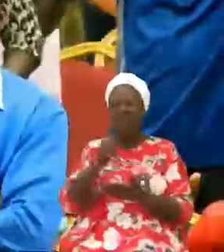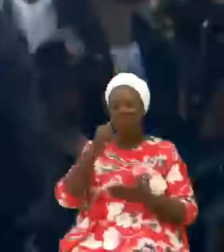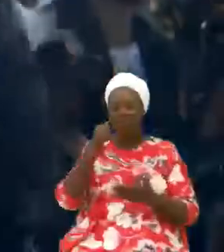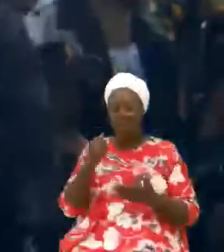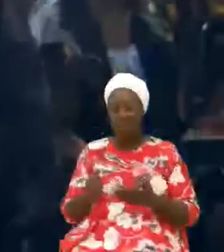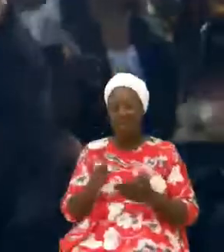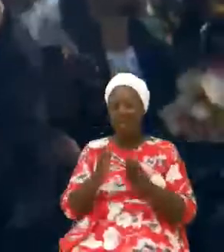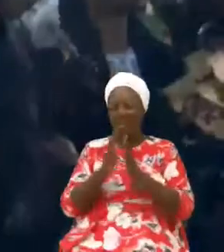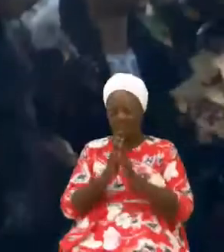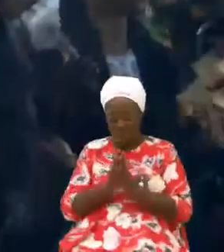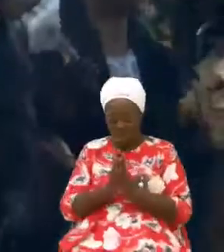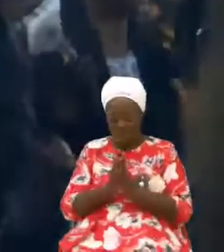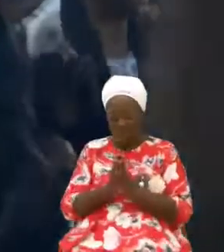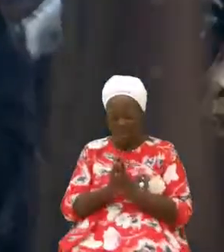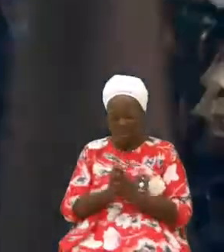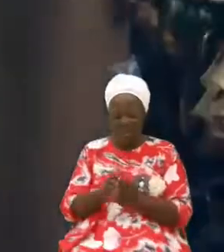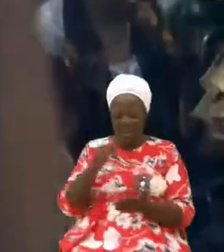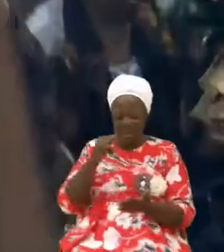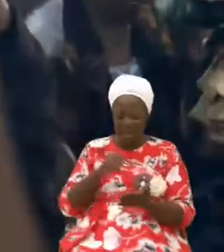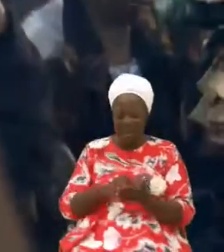pray.